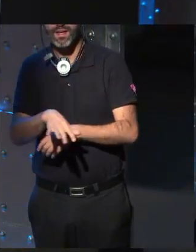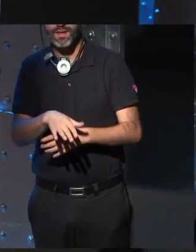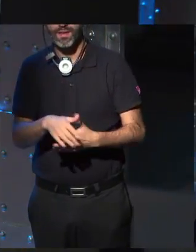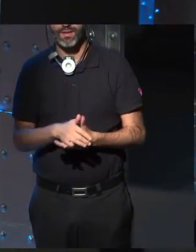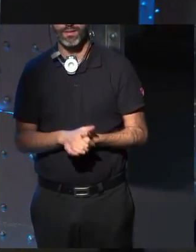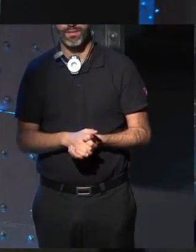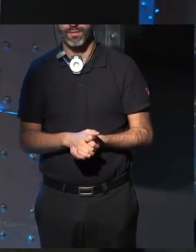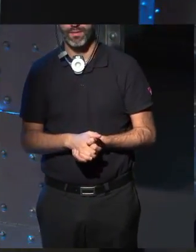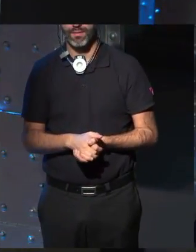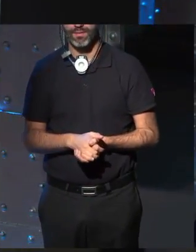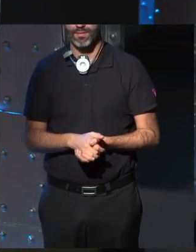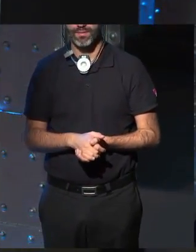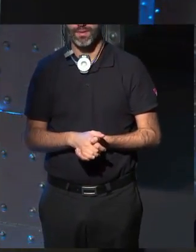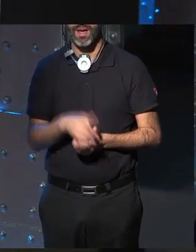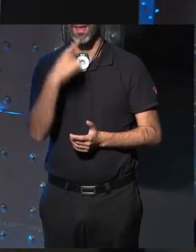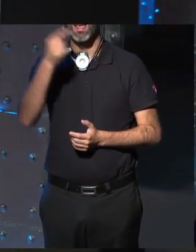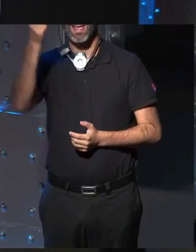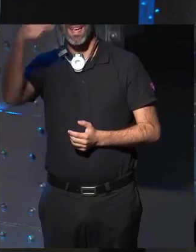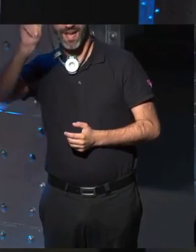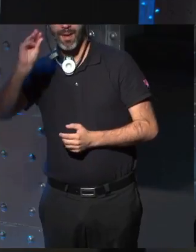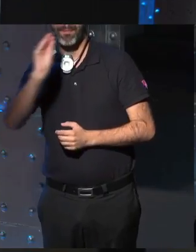or is it the other way round?